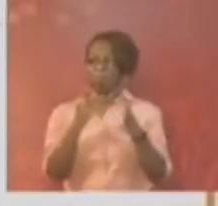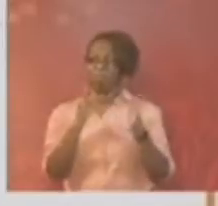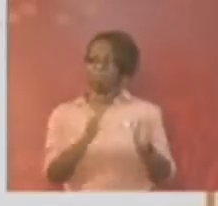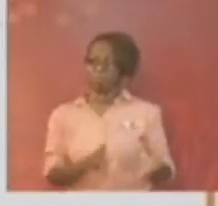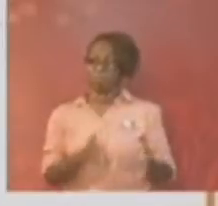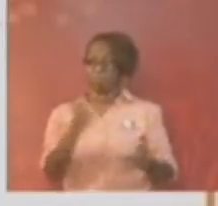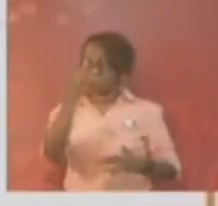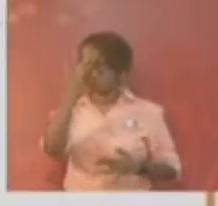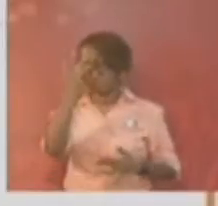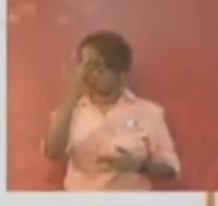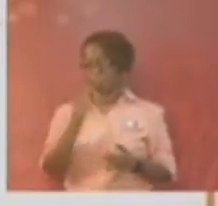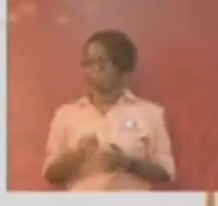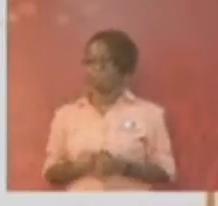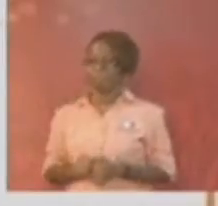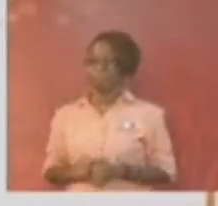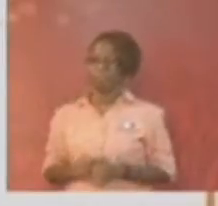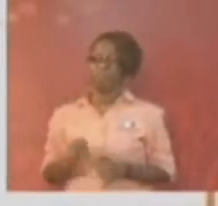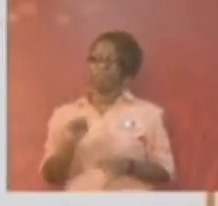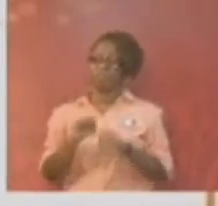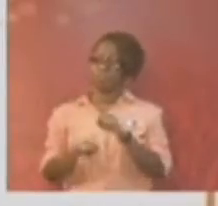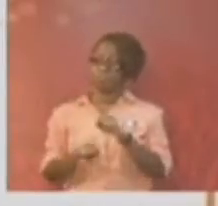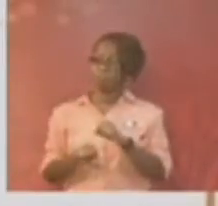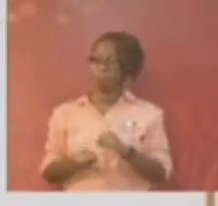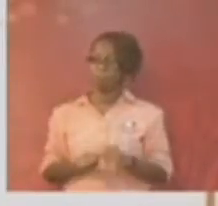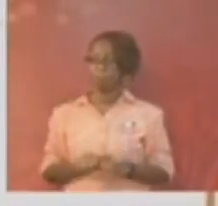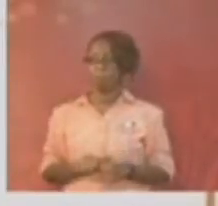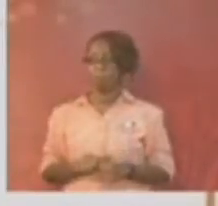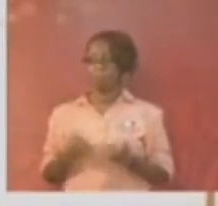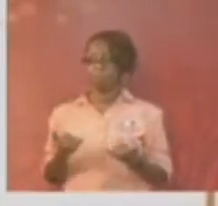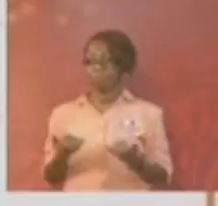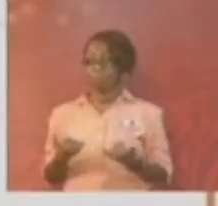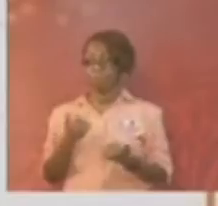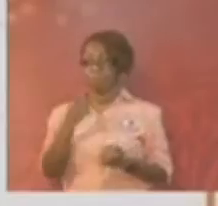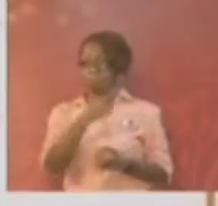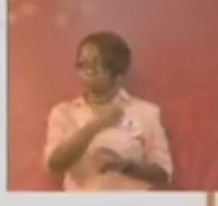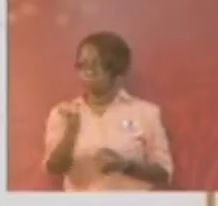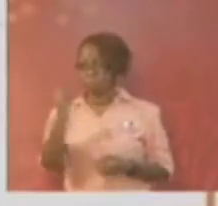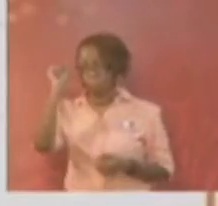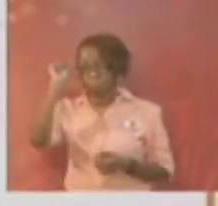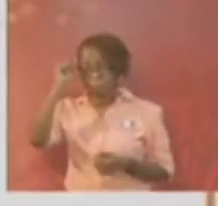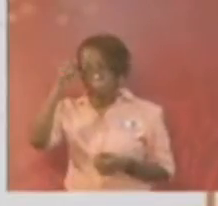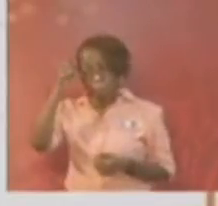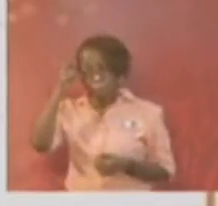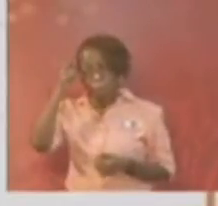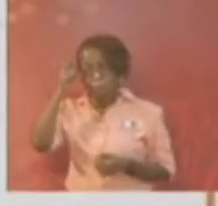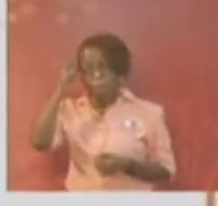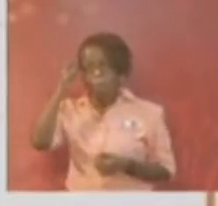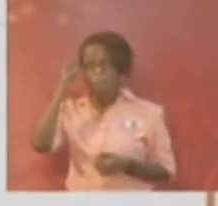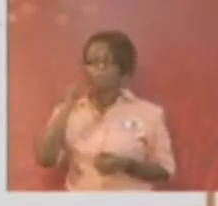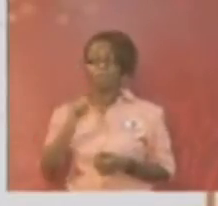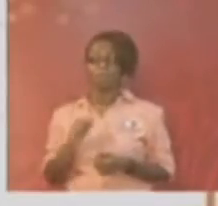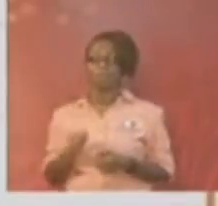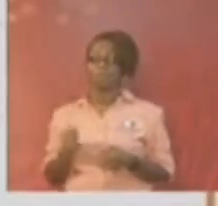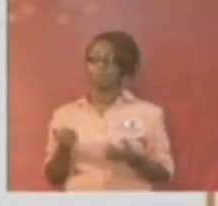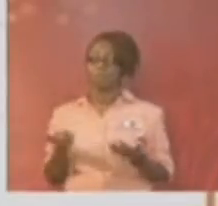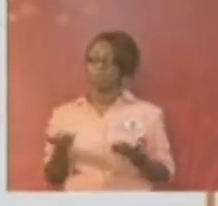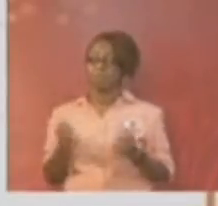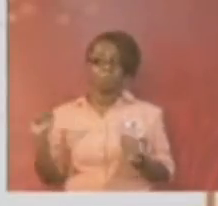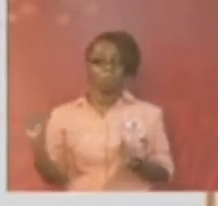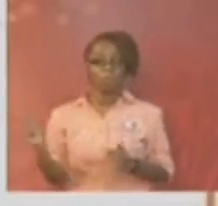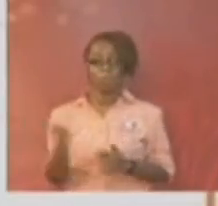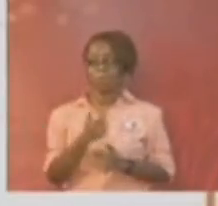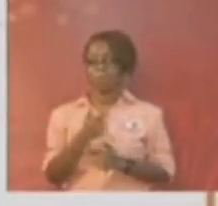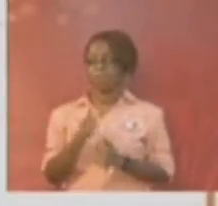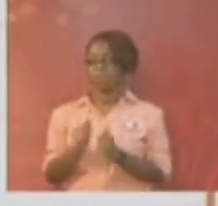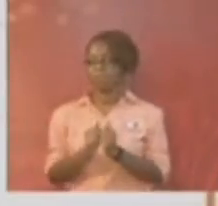opportunity at the outset, from the get-go, to remind persons, all of us as